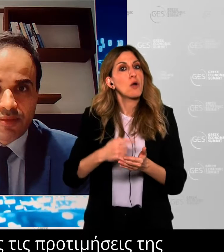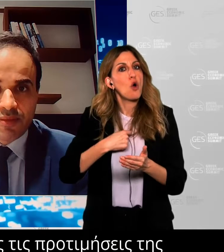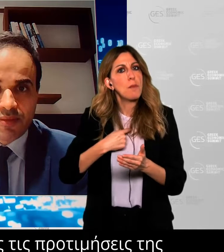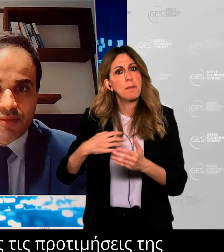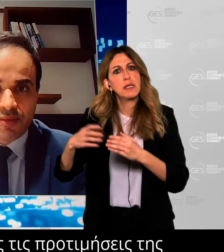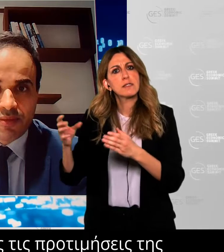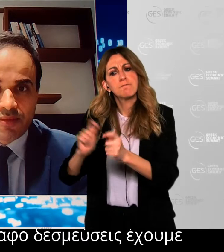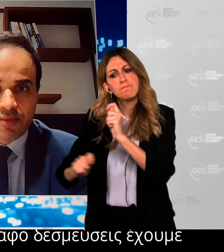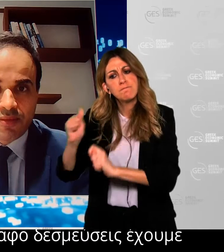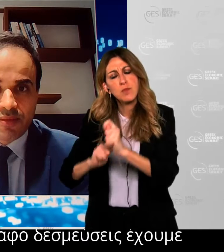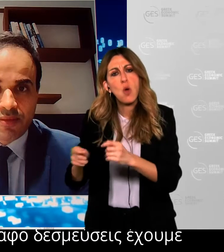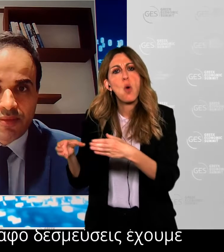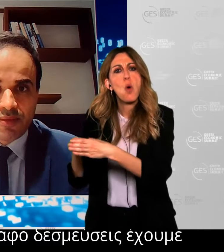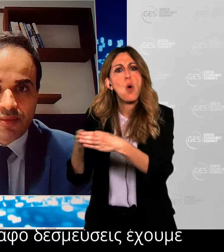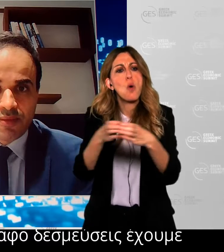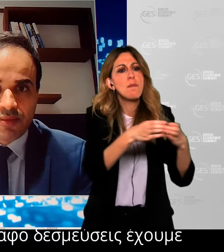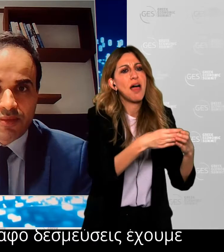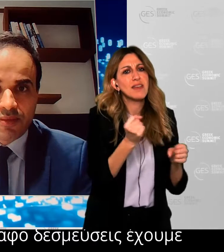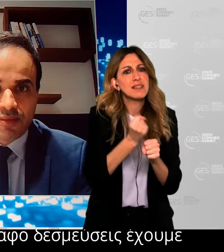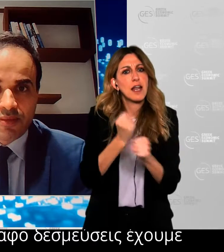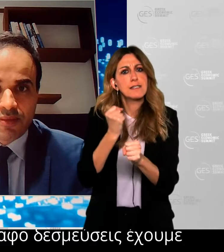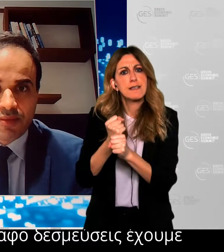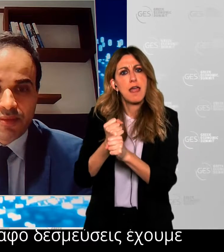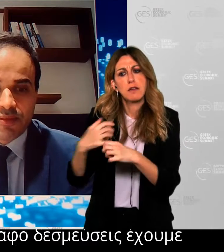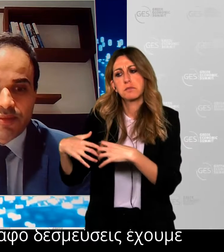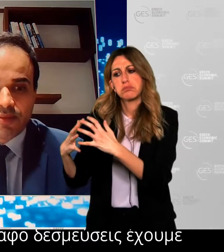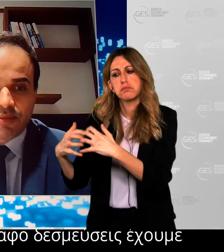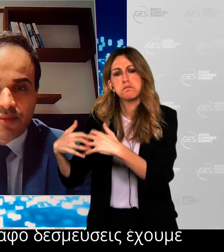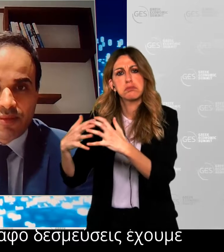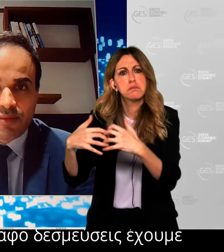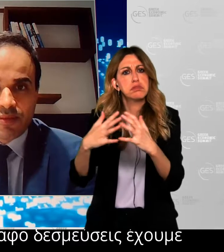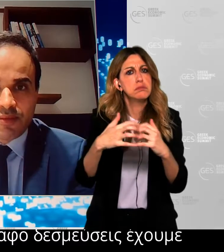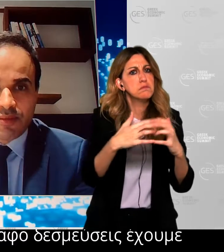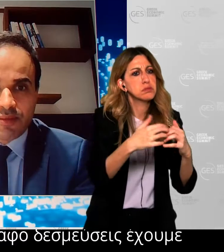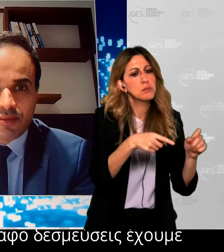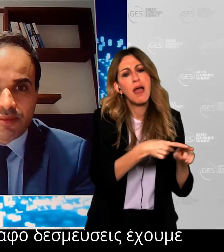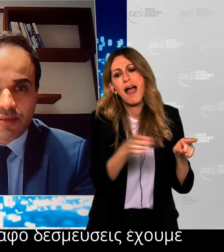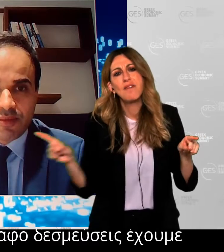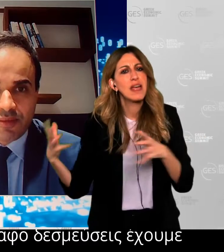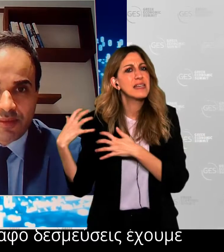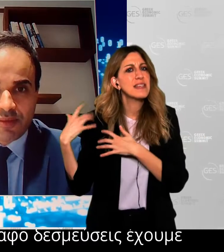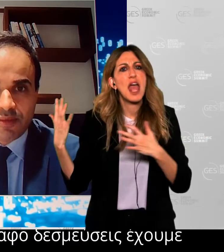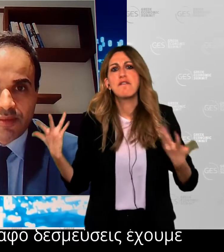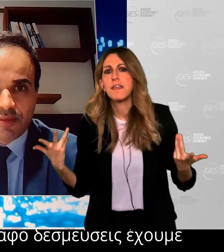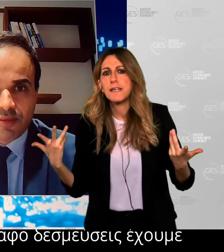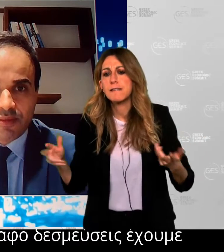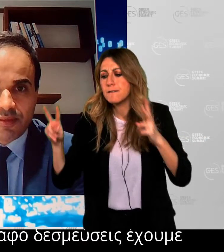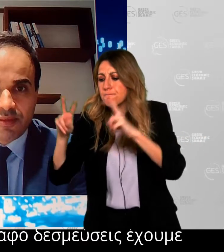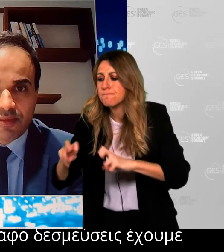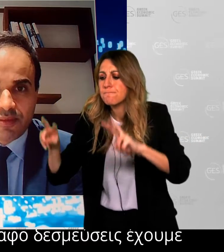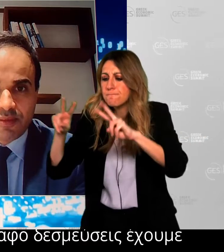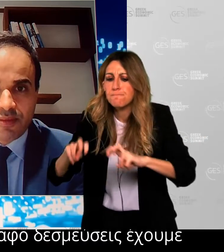areas of implementation or the transition strategies for different sectors, or how we support outreach again to all the communities that I've just